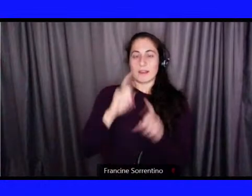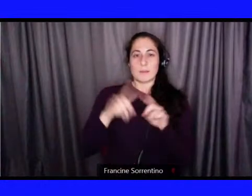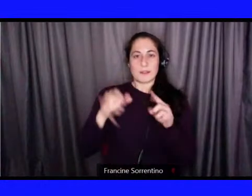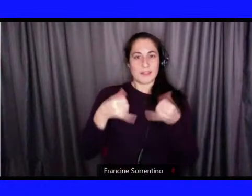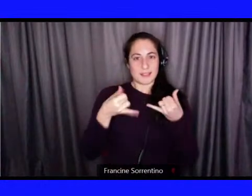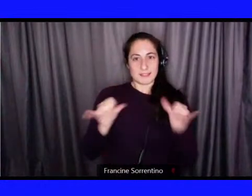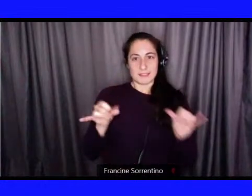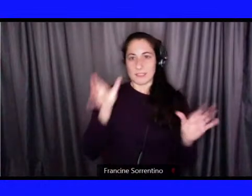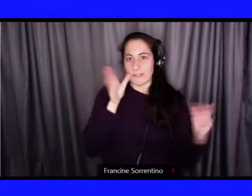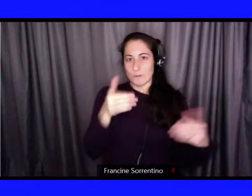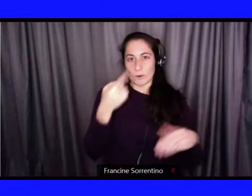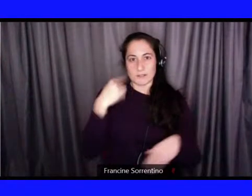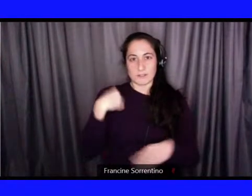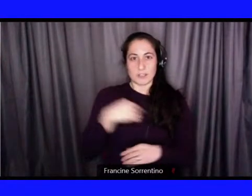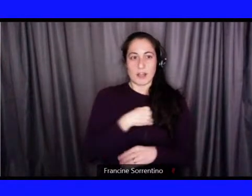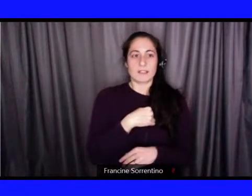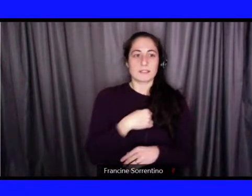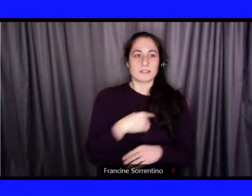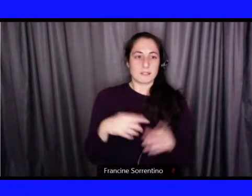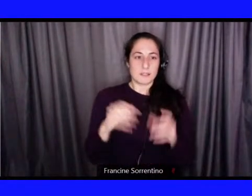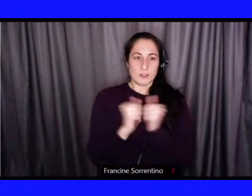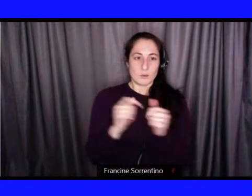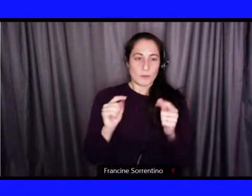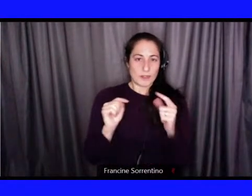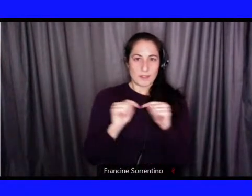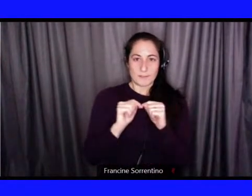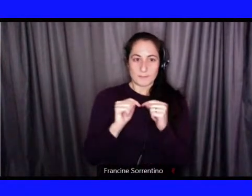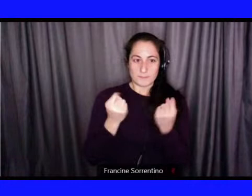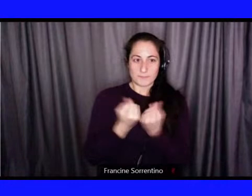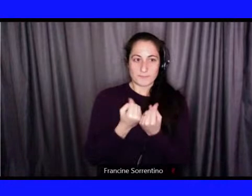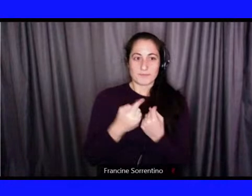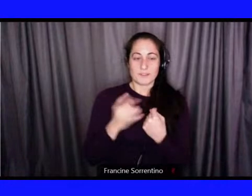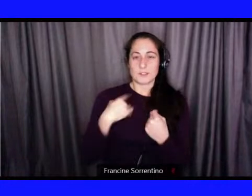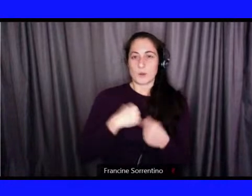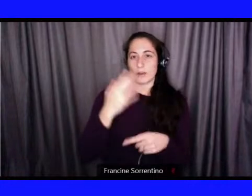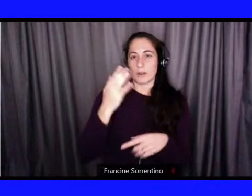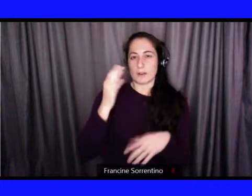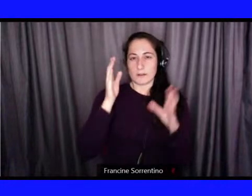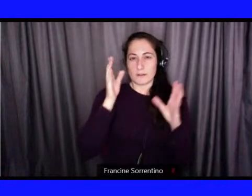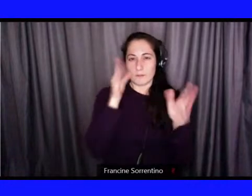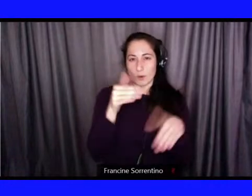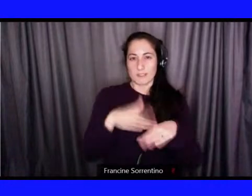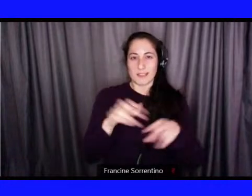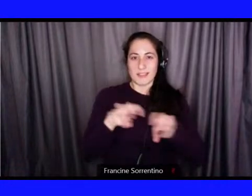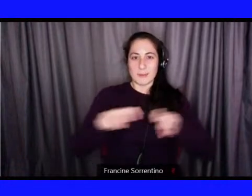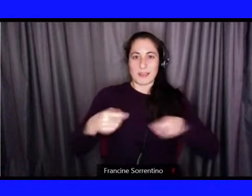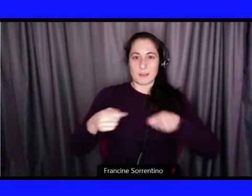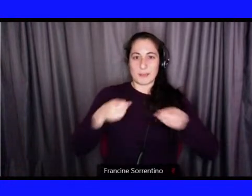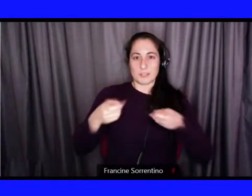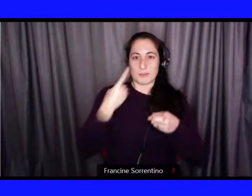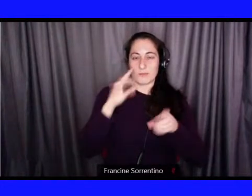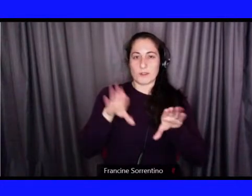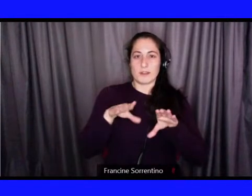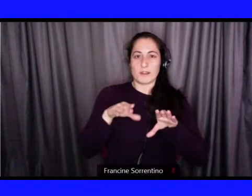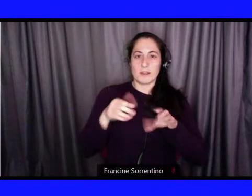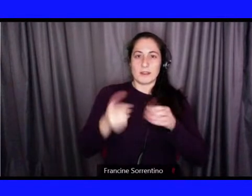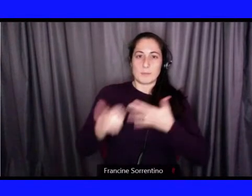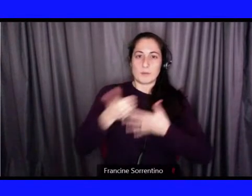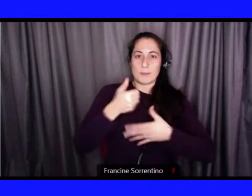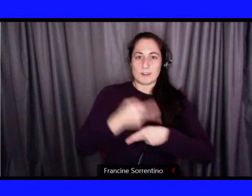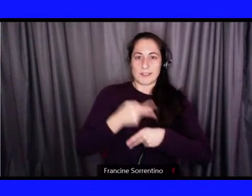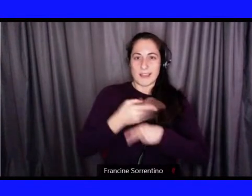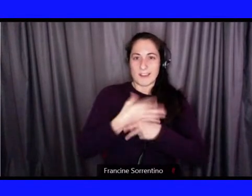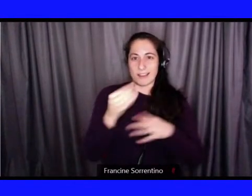down to where it is, but I think our facilities are working hard on it. We track it closely in all of our monthly budget meetings